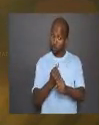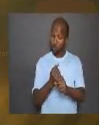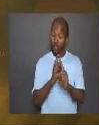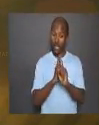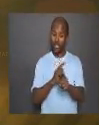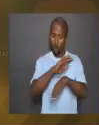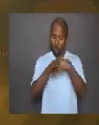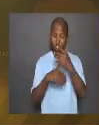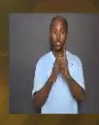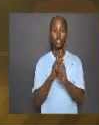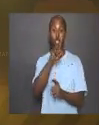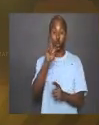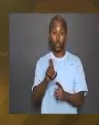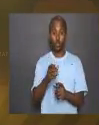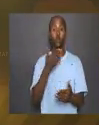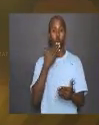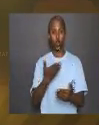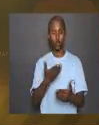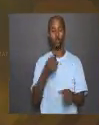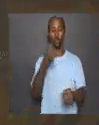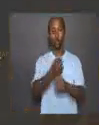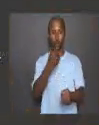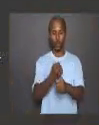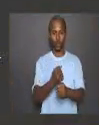all of the questions? Good work!